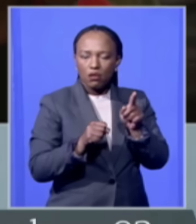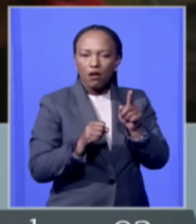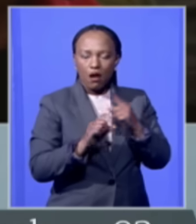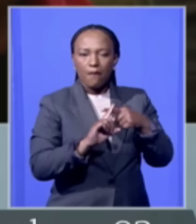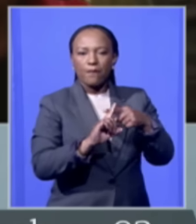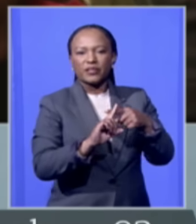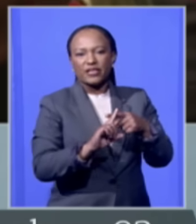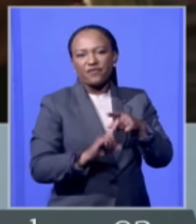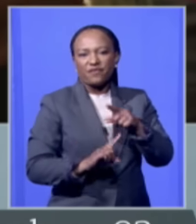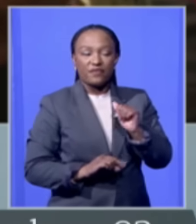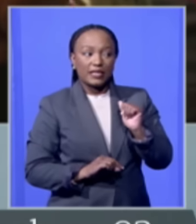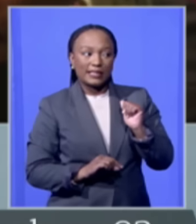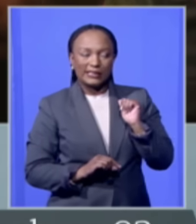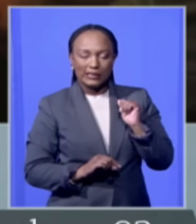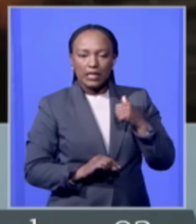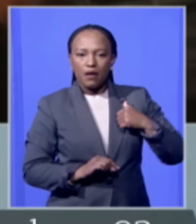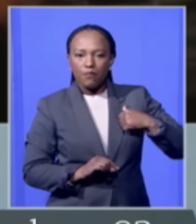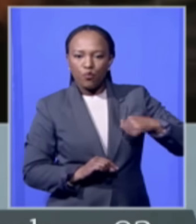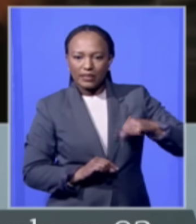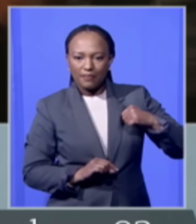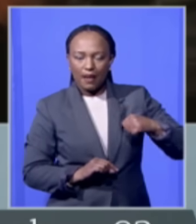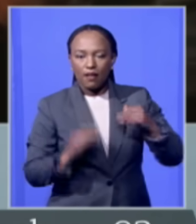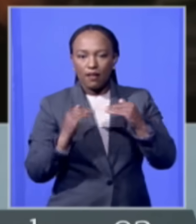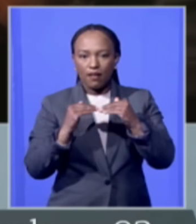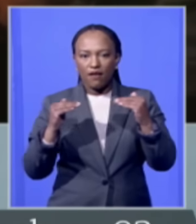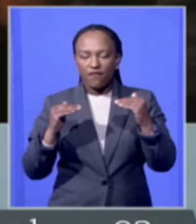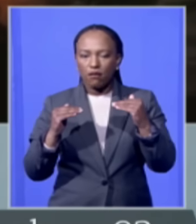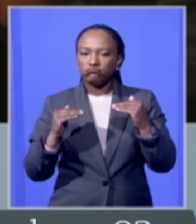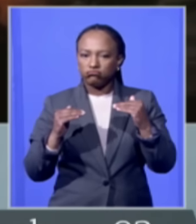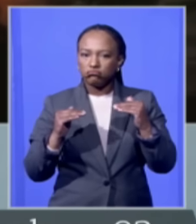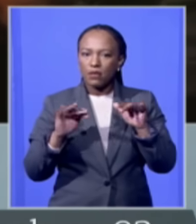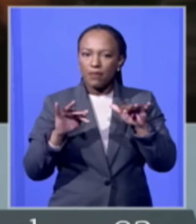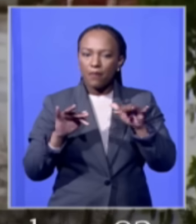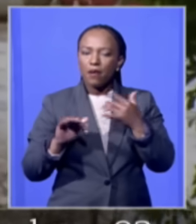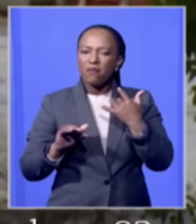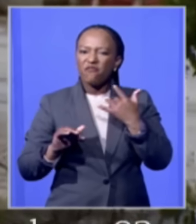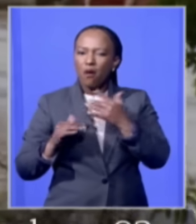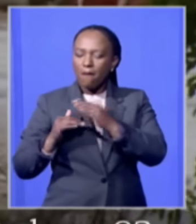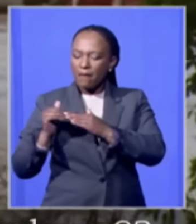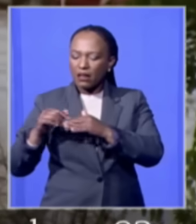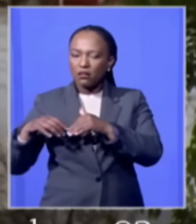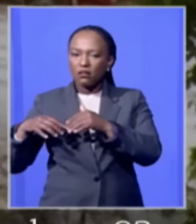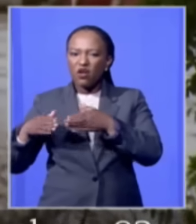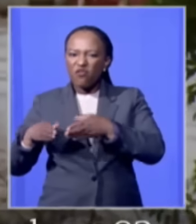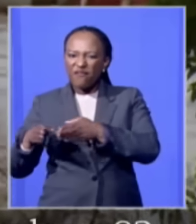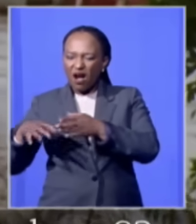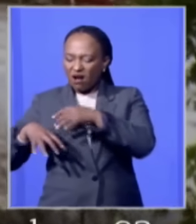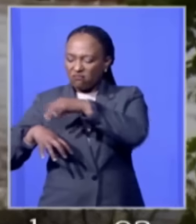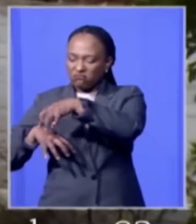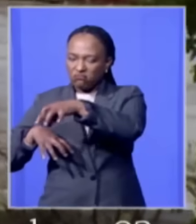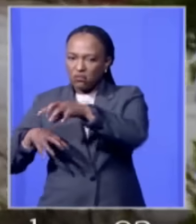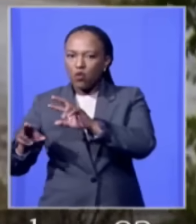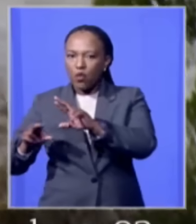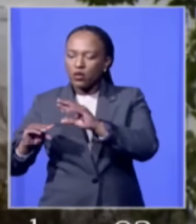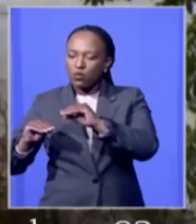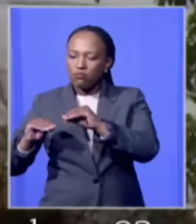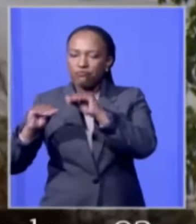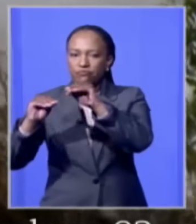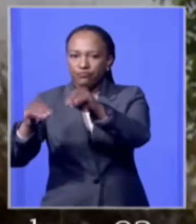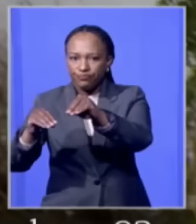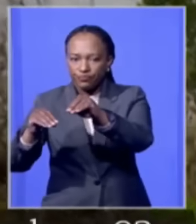is also having municipal land ready to move those who were in the river bend. Go hlwelwe go swere tirelo